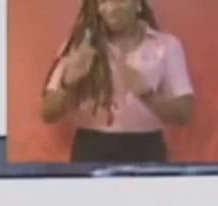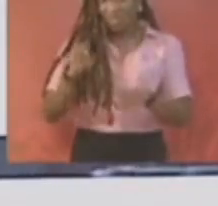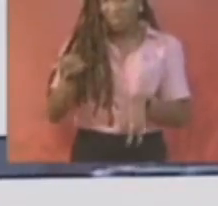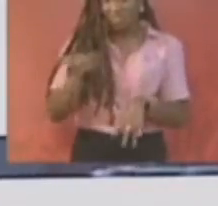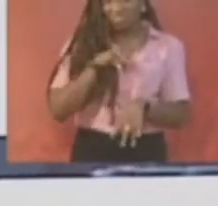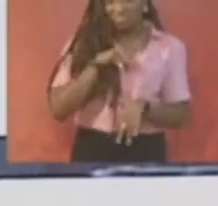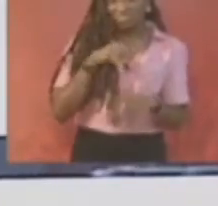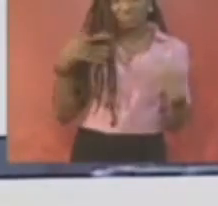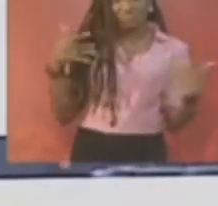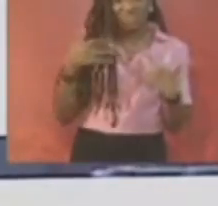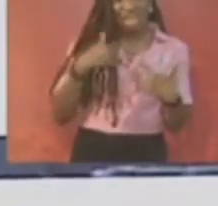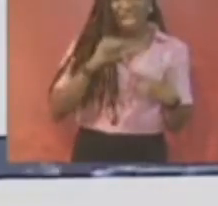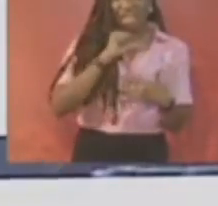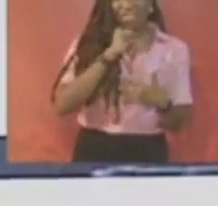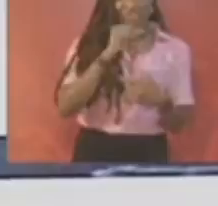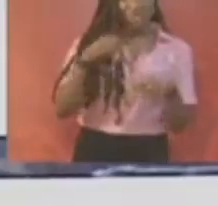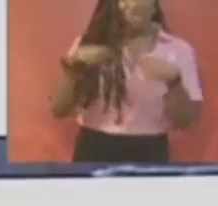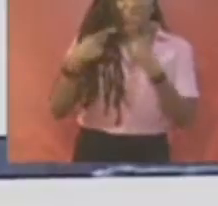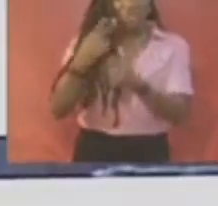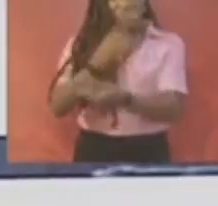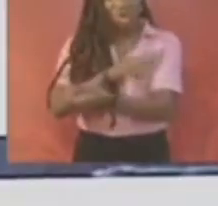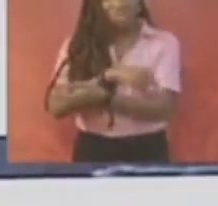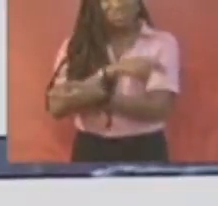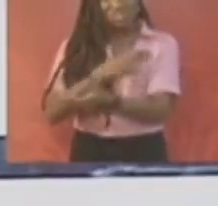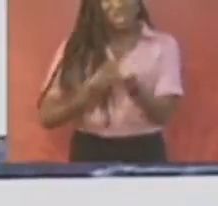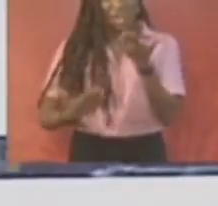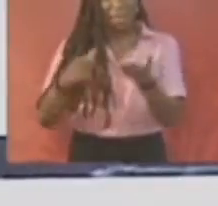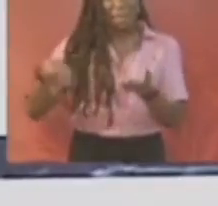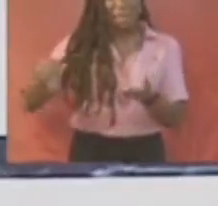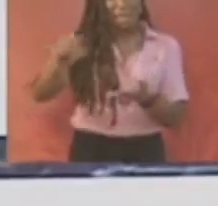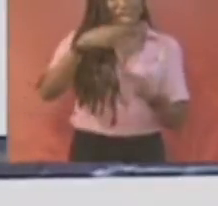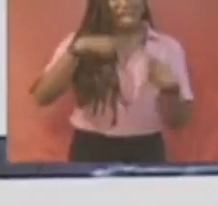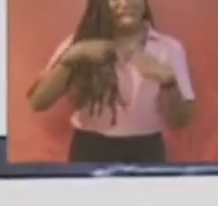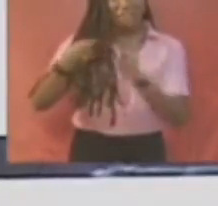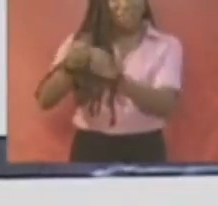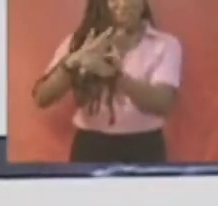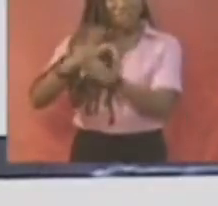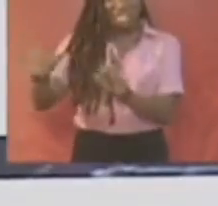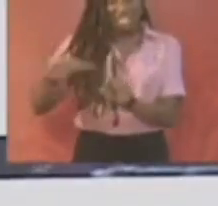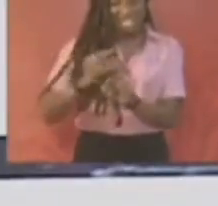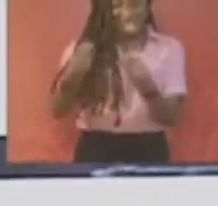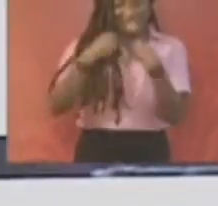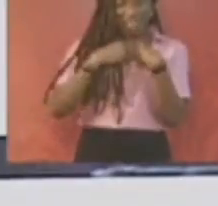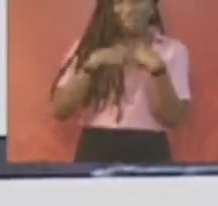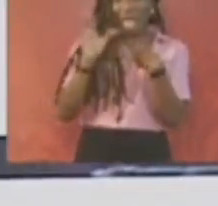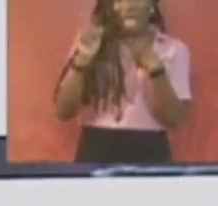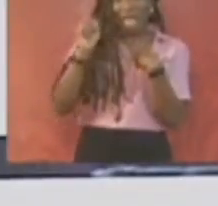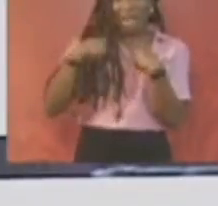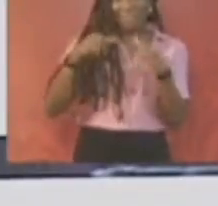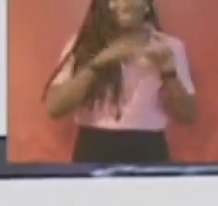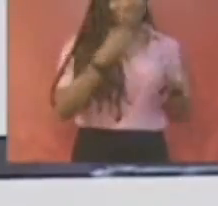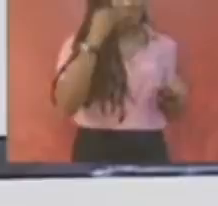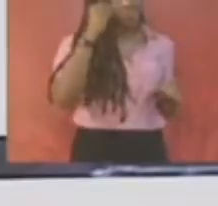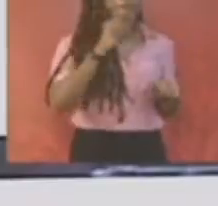the possibility of being around people who might have COVID. So